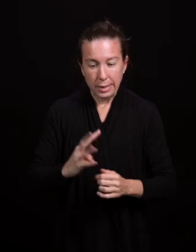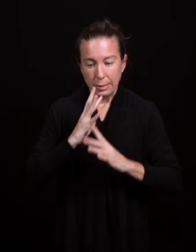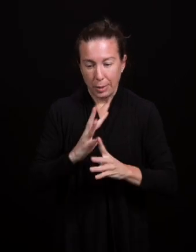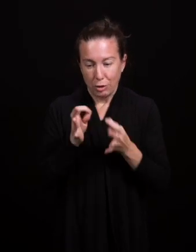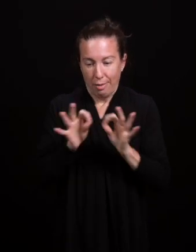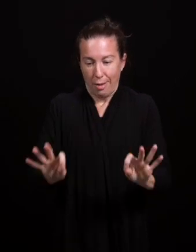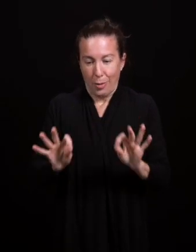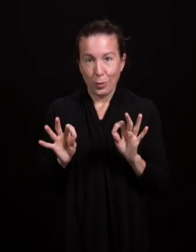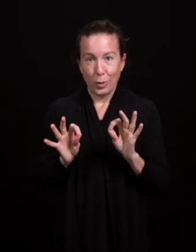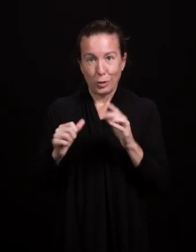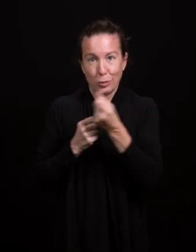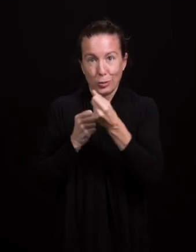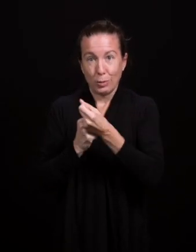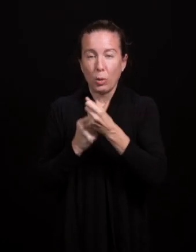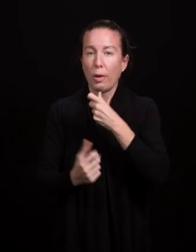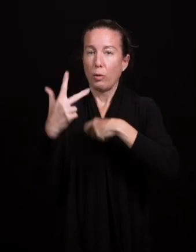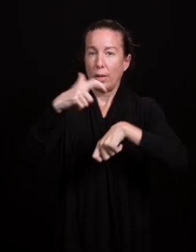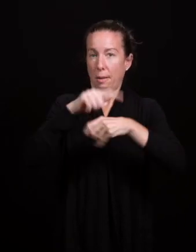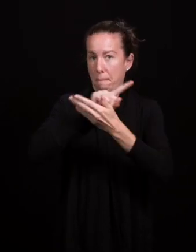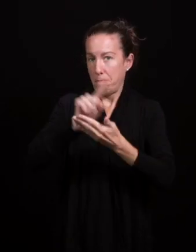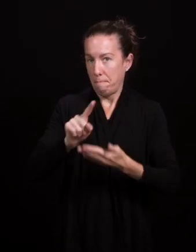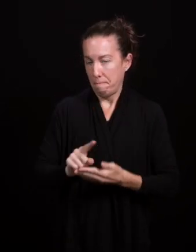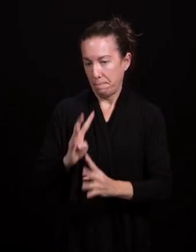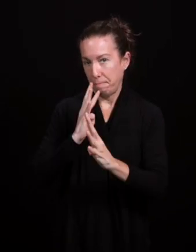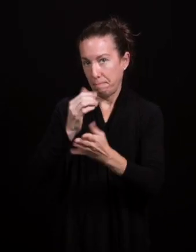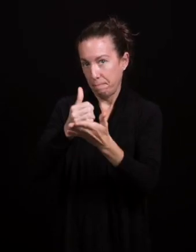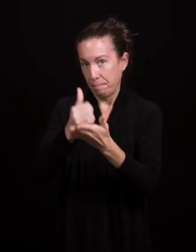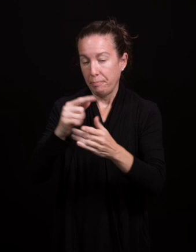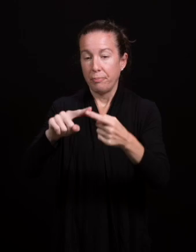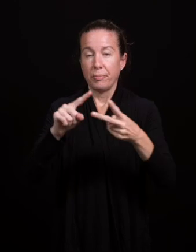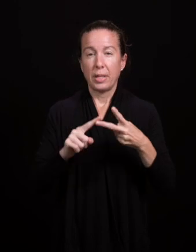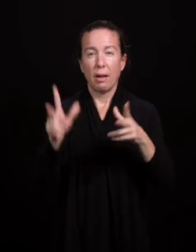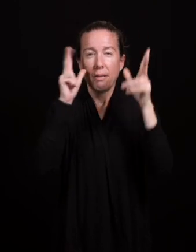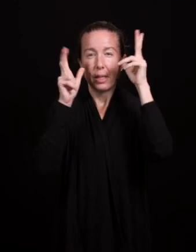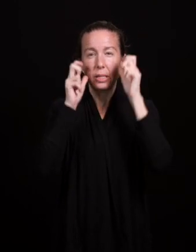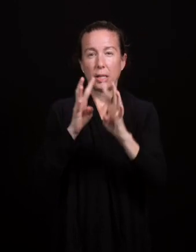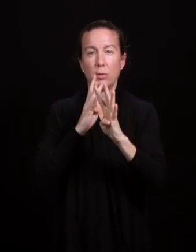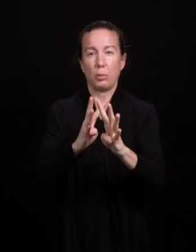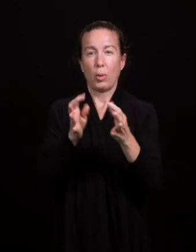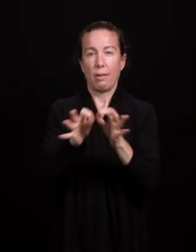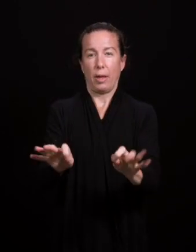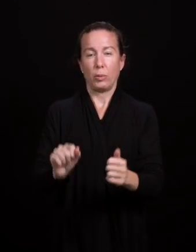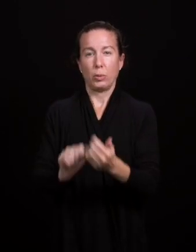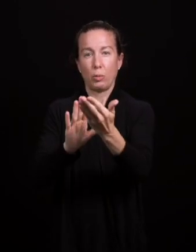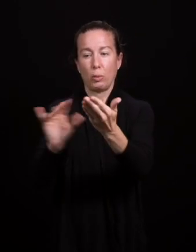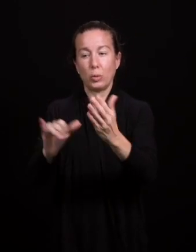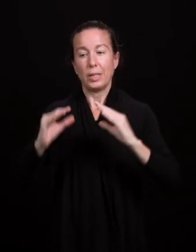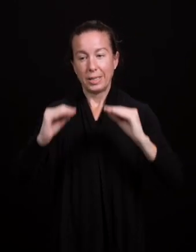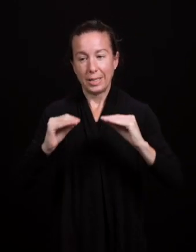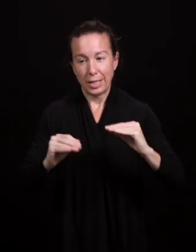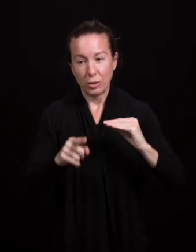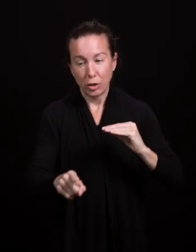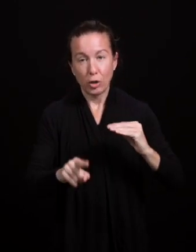3 sessions a week with that, and we did listening and spoken language, so teaching her to learn to listen and listen